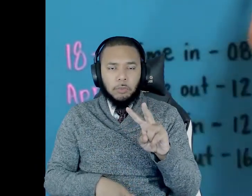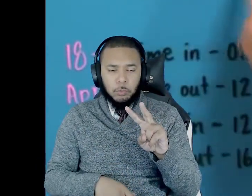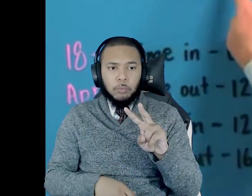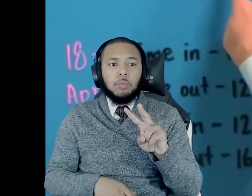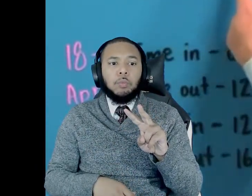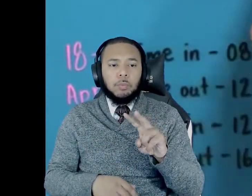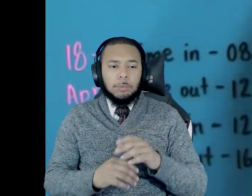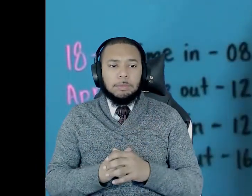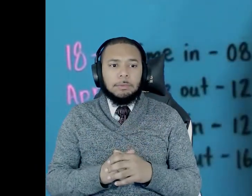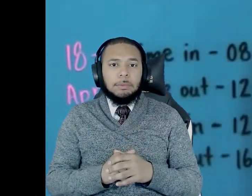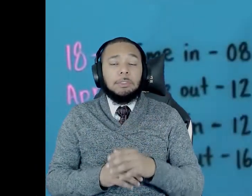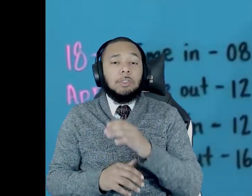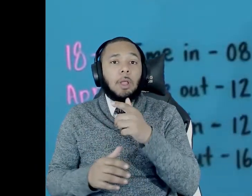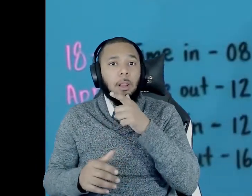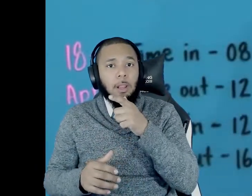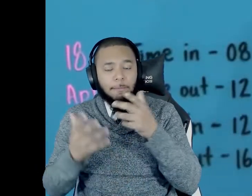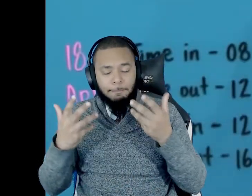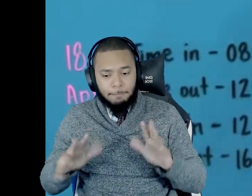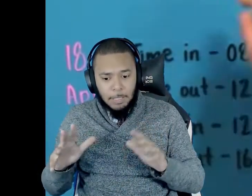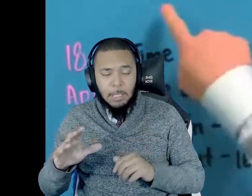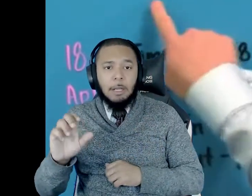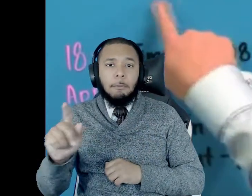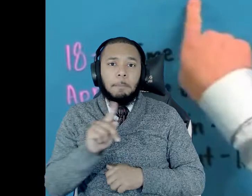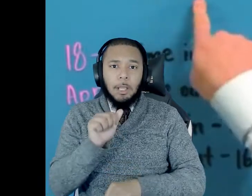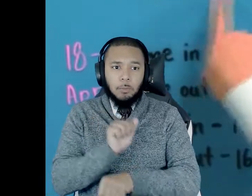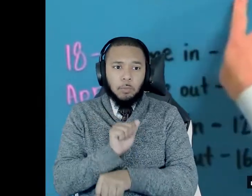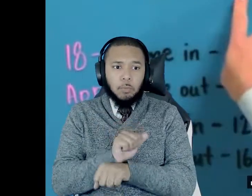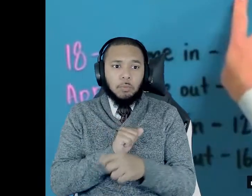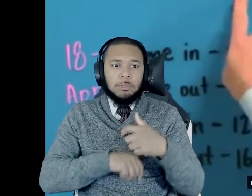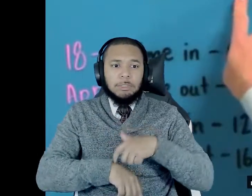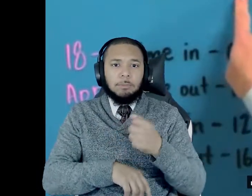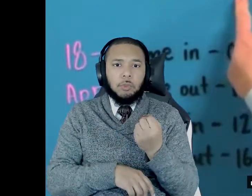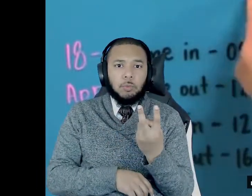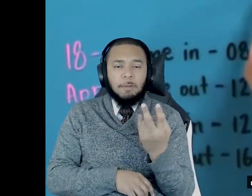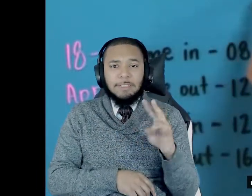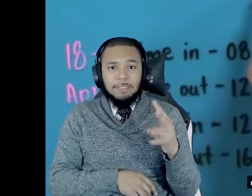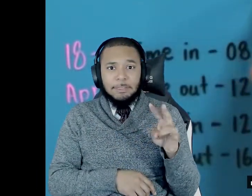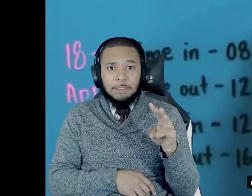in after lunch is 12:17 p.m. And then your time out is